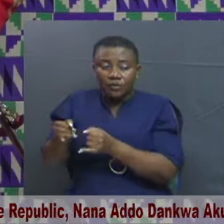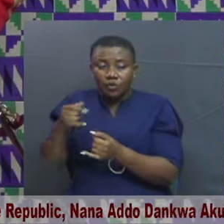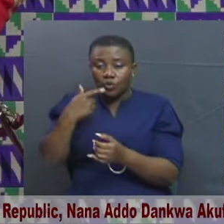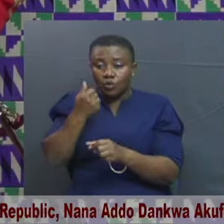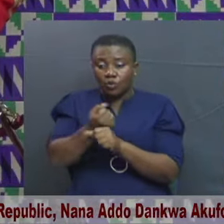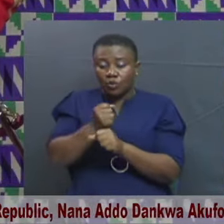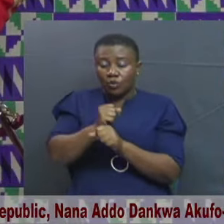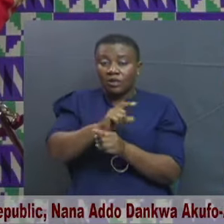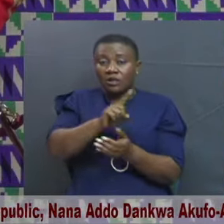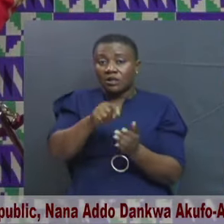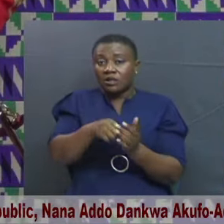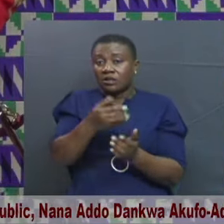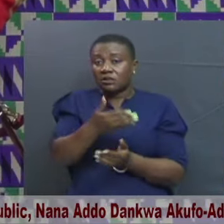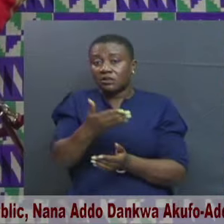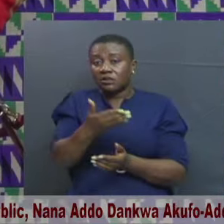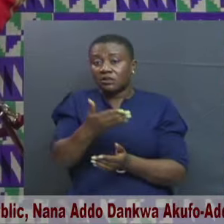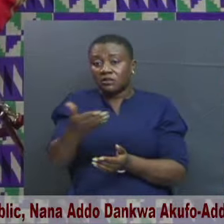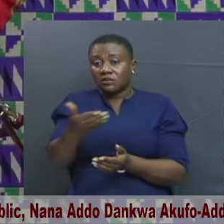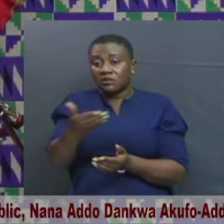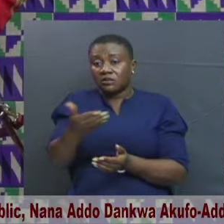painful exercise